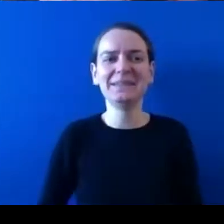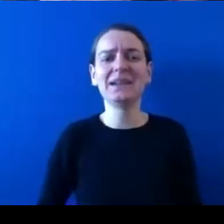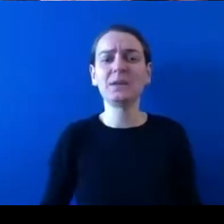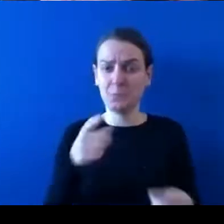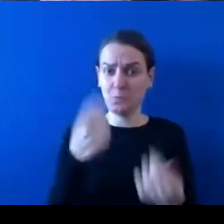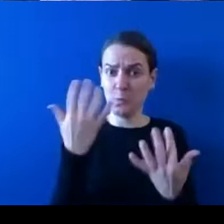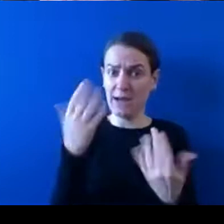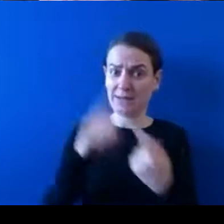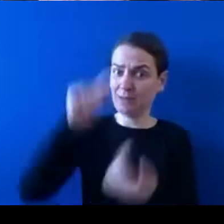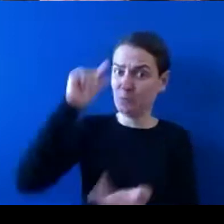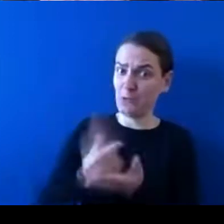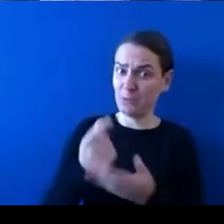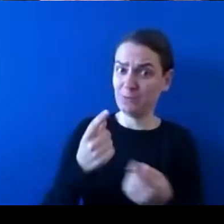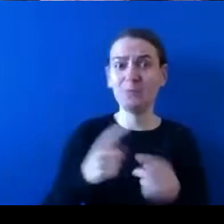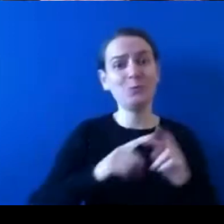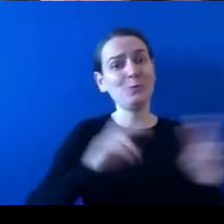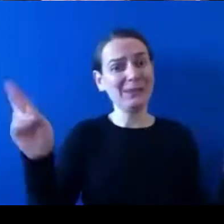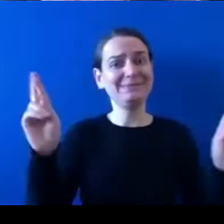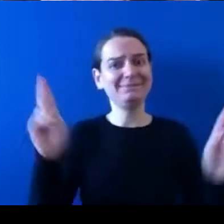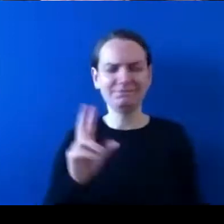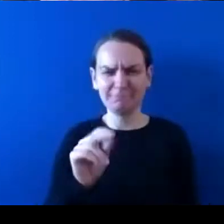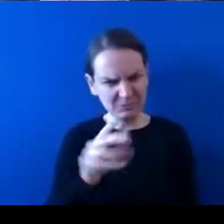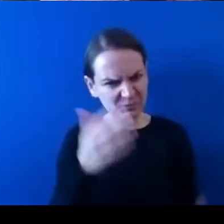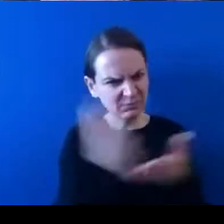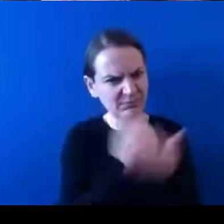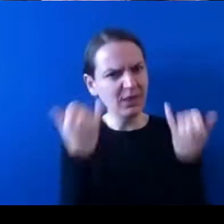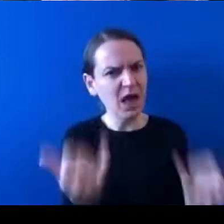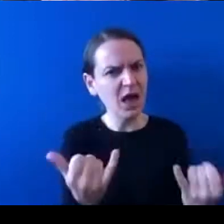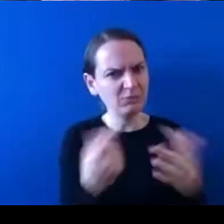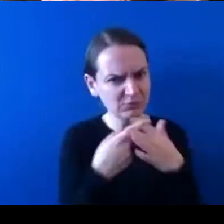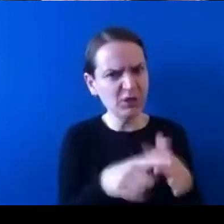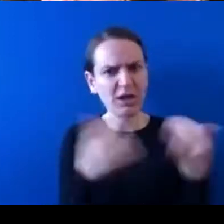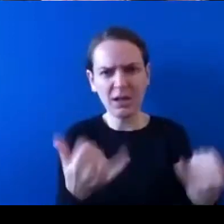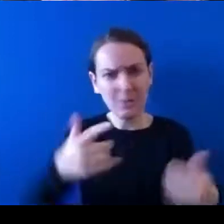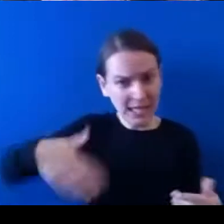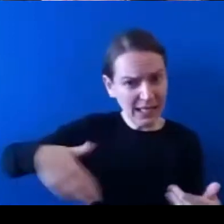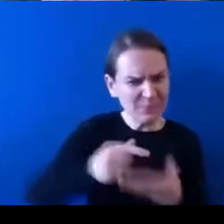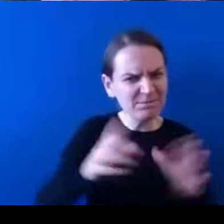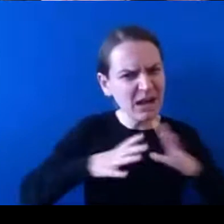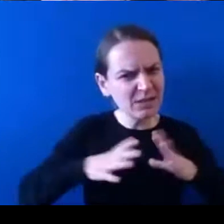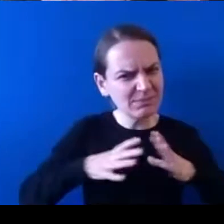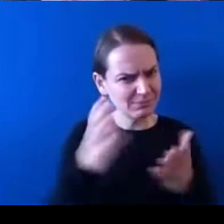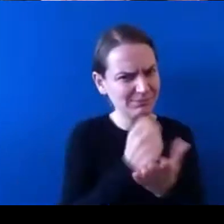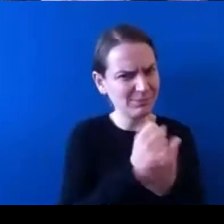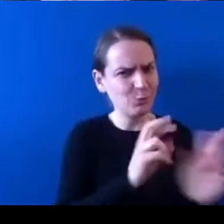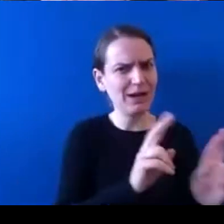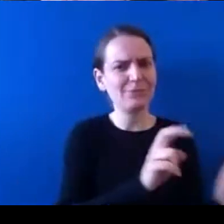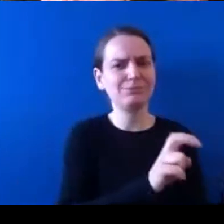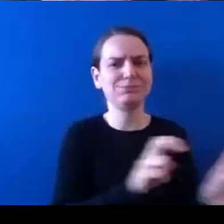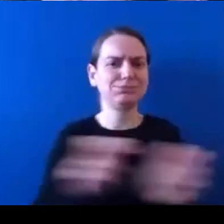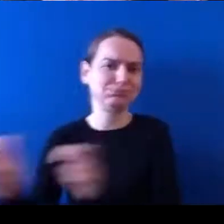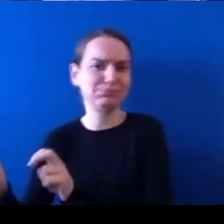counselor. Never assume everything is taken care of or someone else is taking care of something. It's